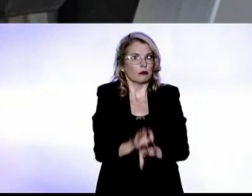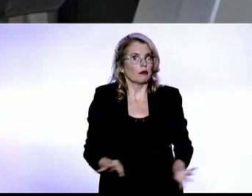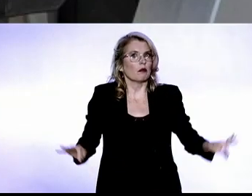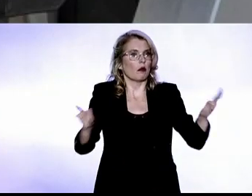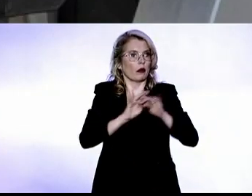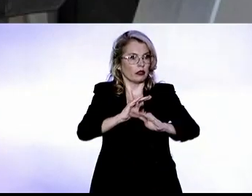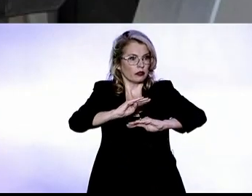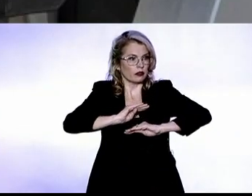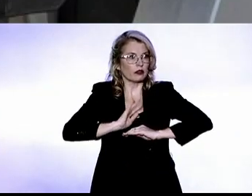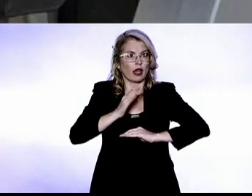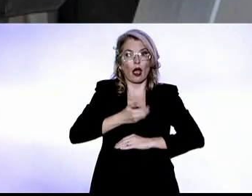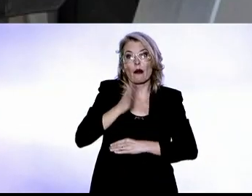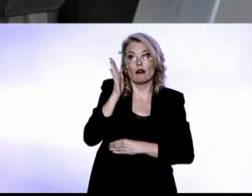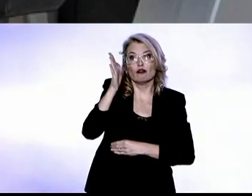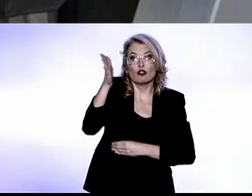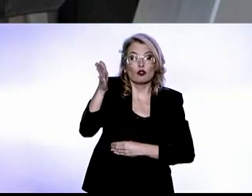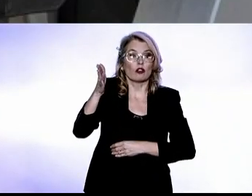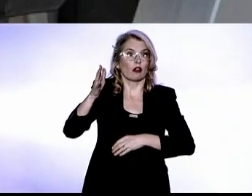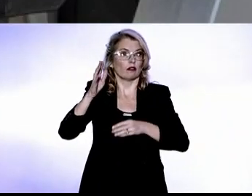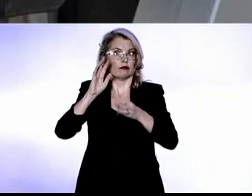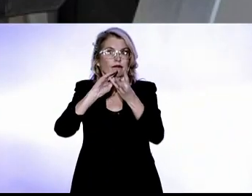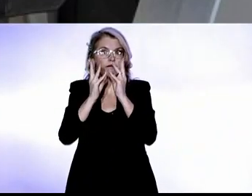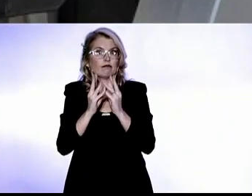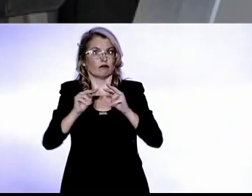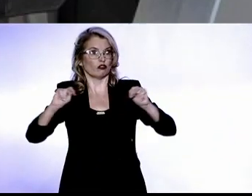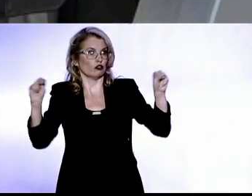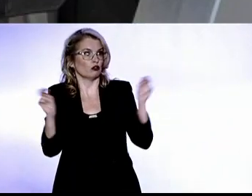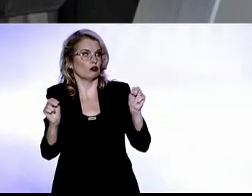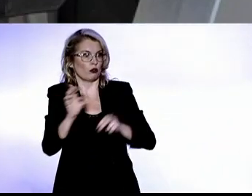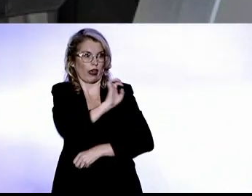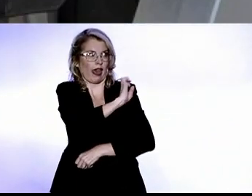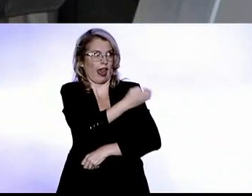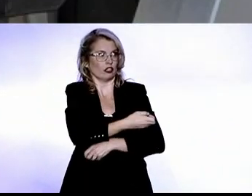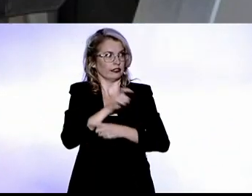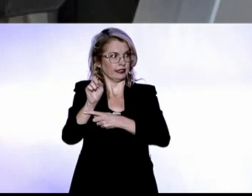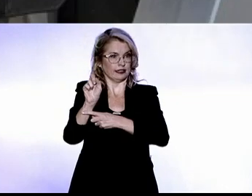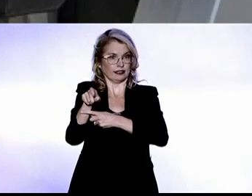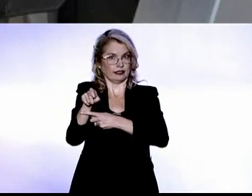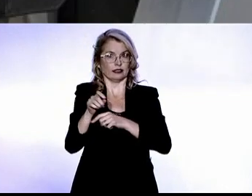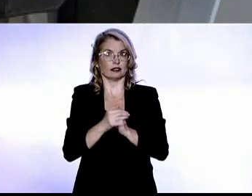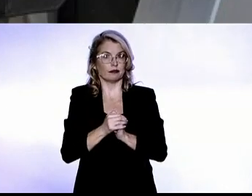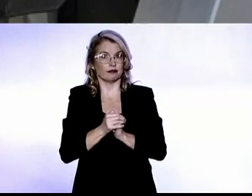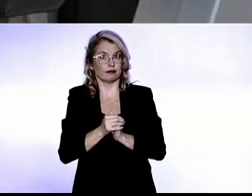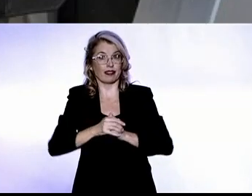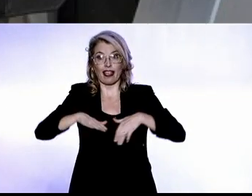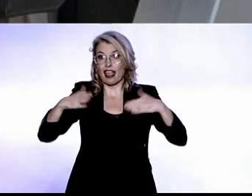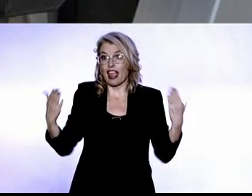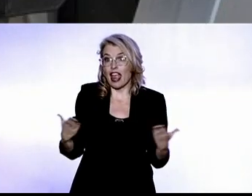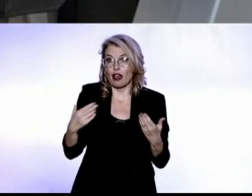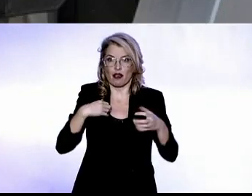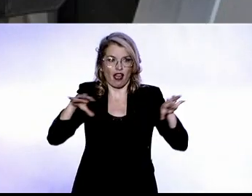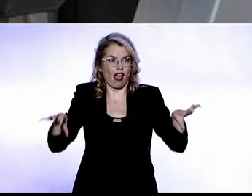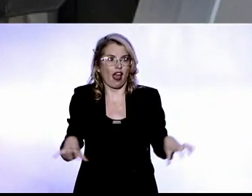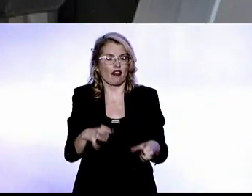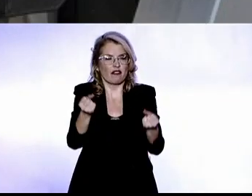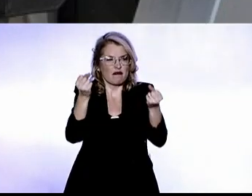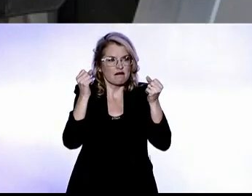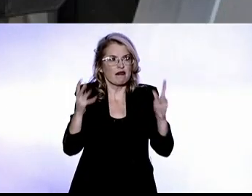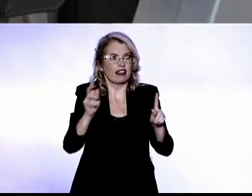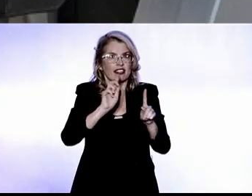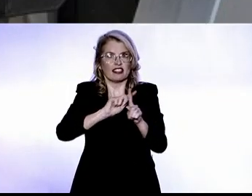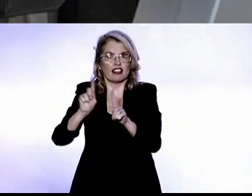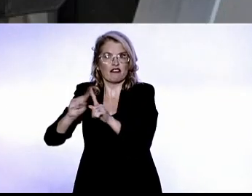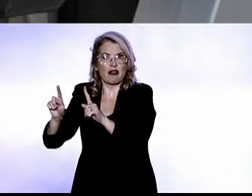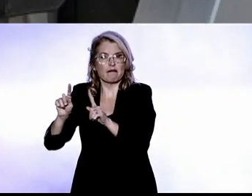our future climate neutral energy needs. Here we are active at multiple